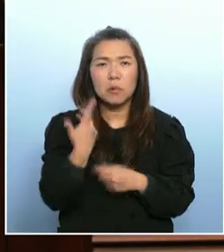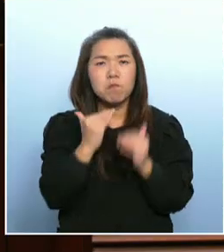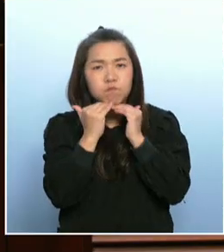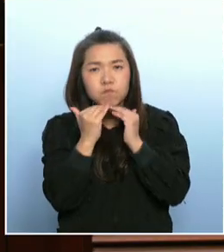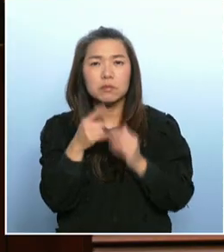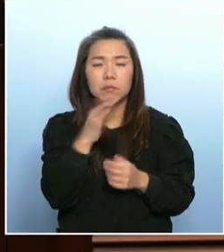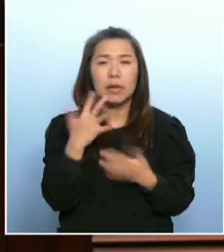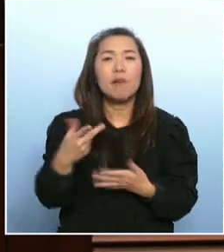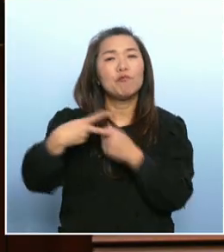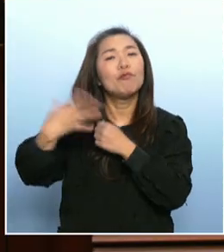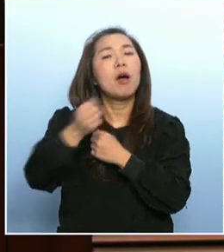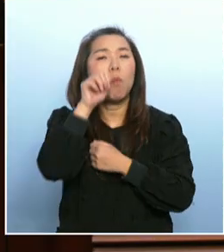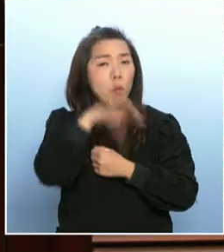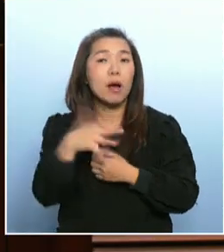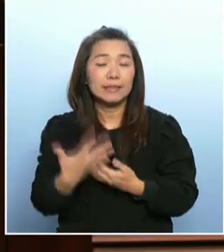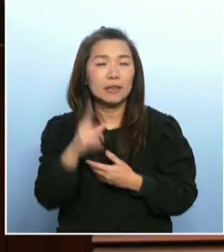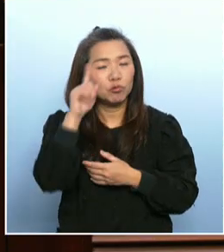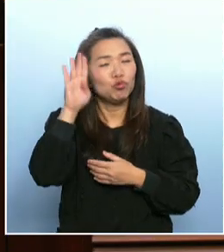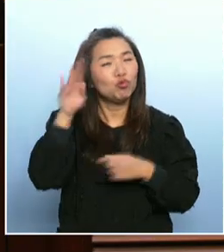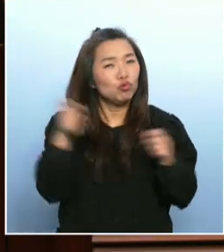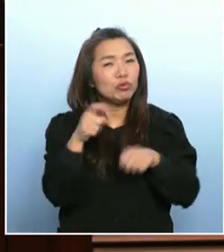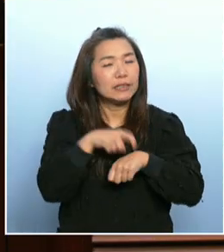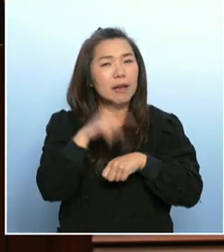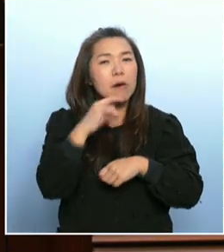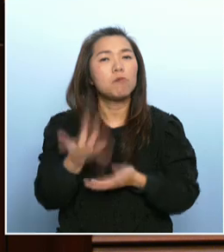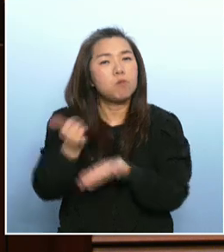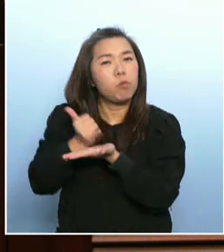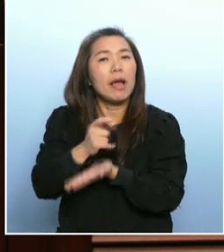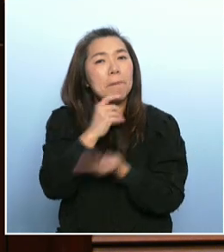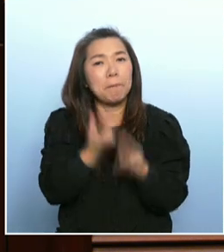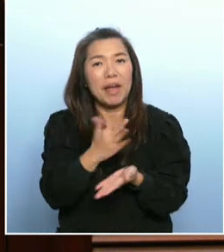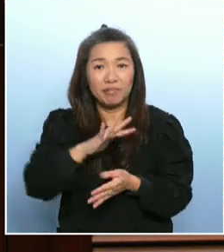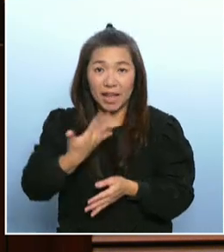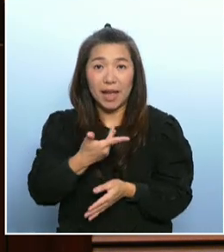wonder if there is a projection on the demand and supply.